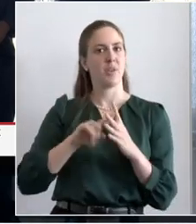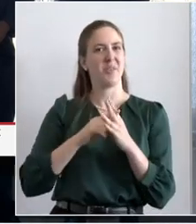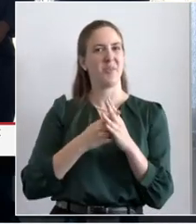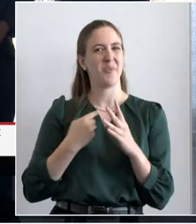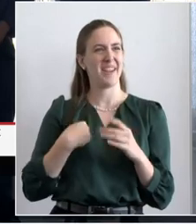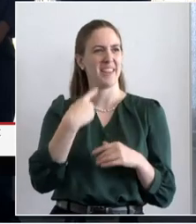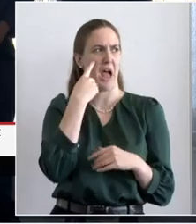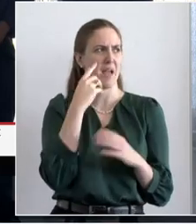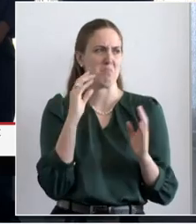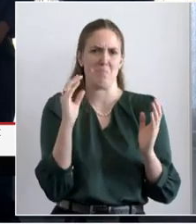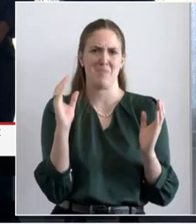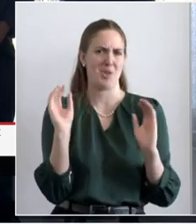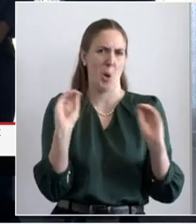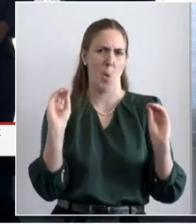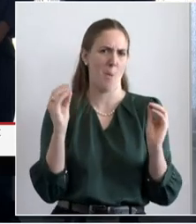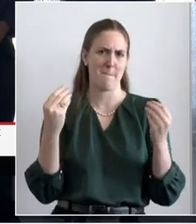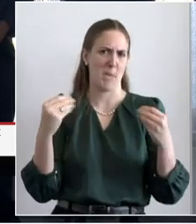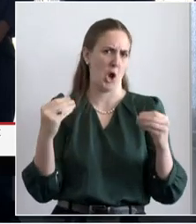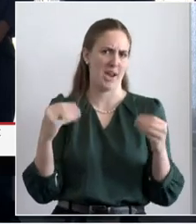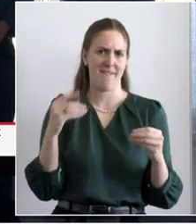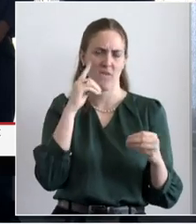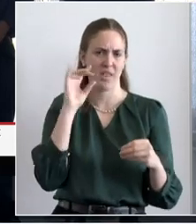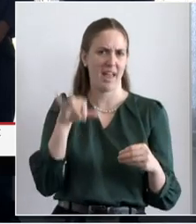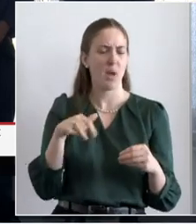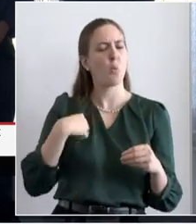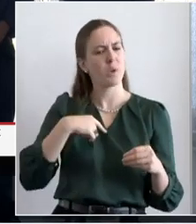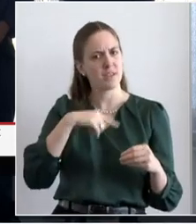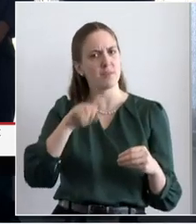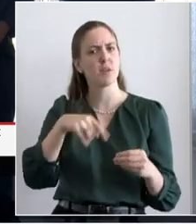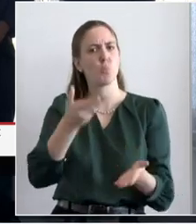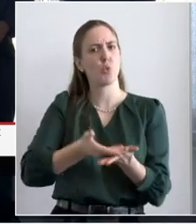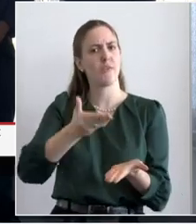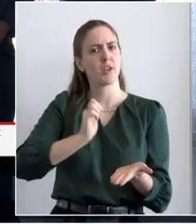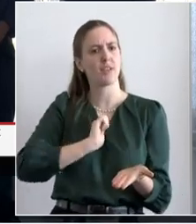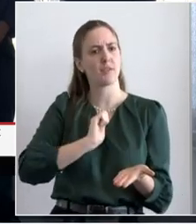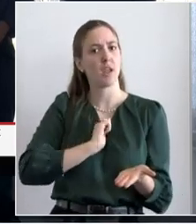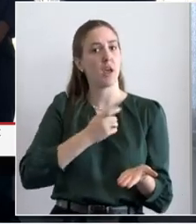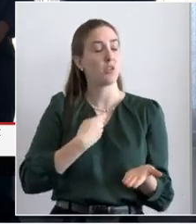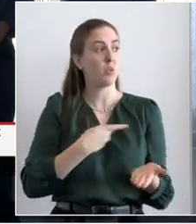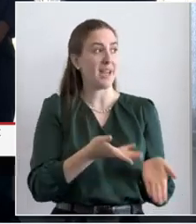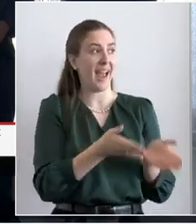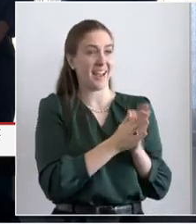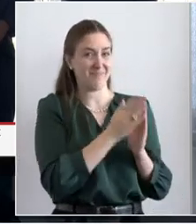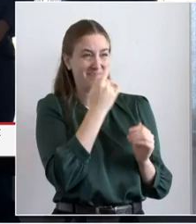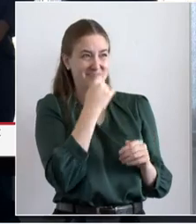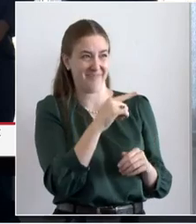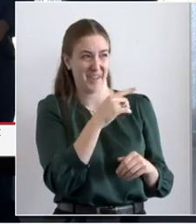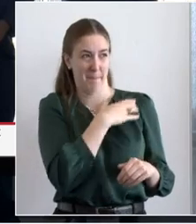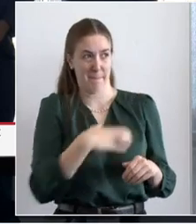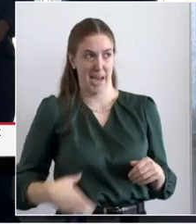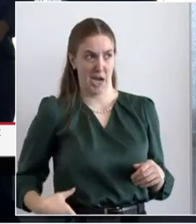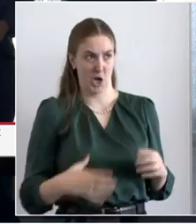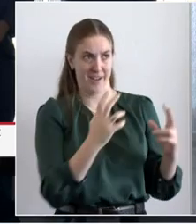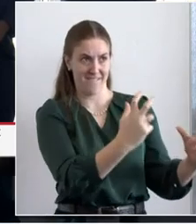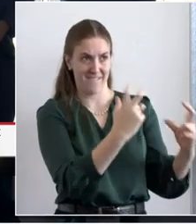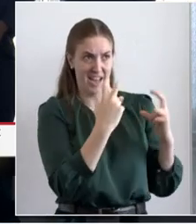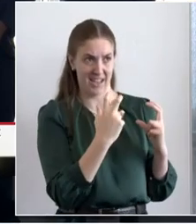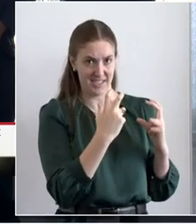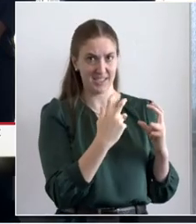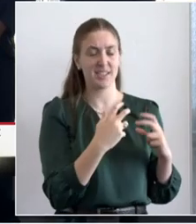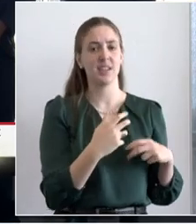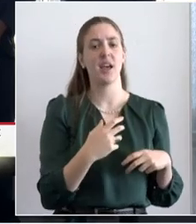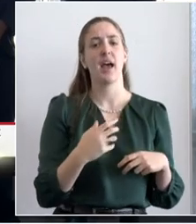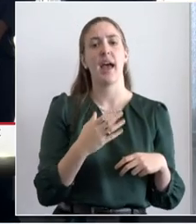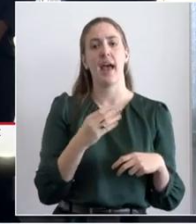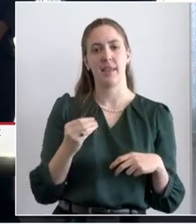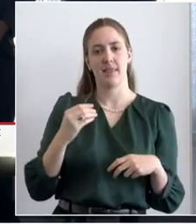really a market or an appetite for that. We thought we needed to prove ourselves, so we asked the mayor to invest and the council to invest and our private sector